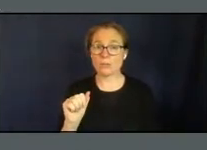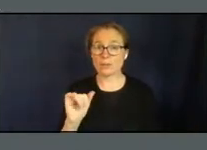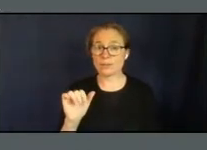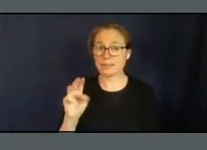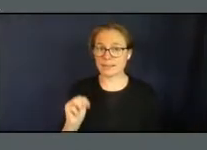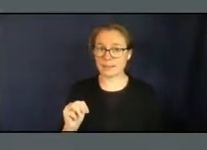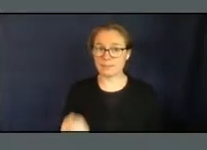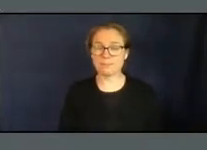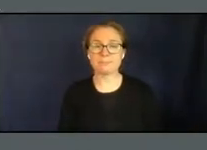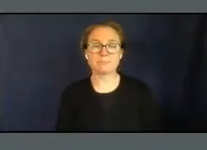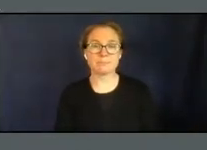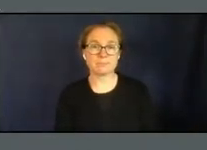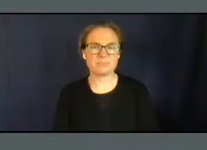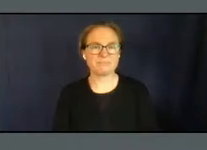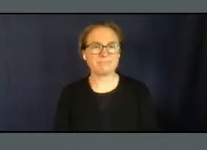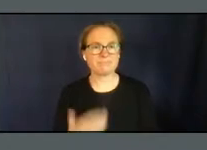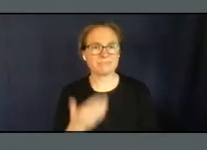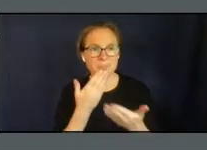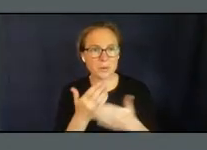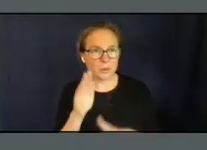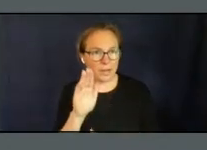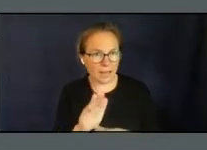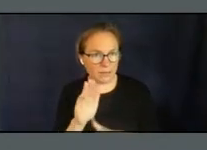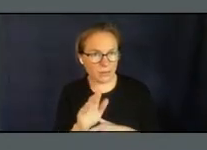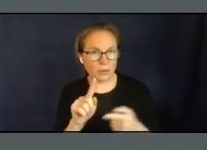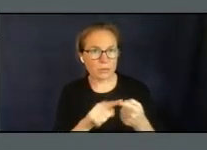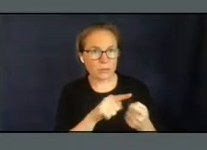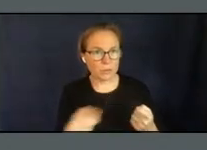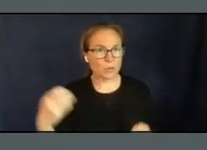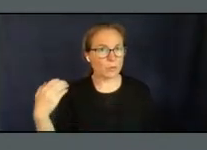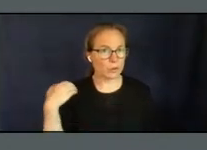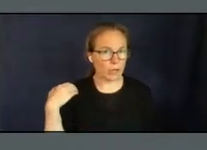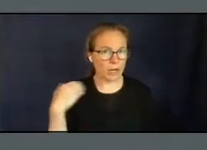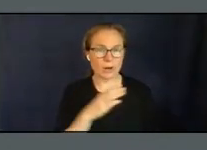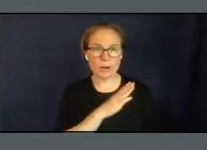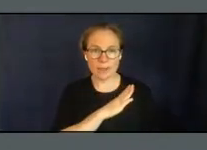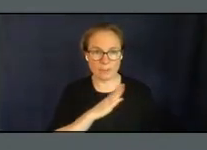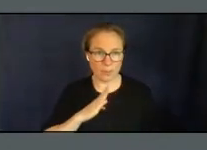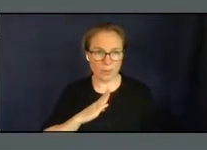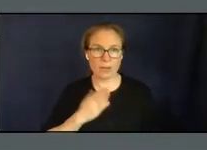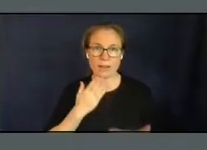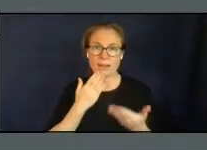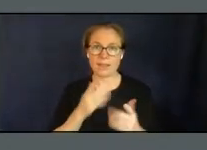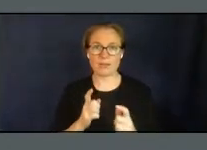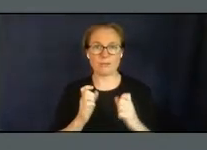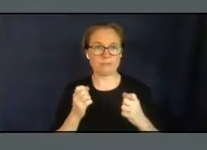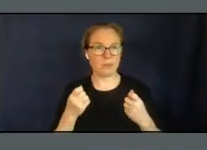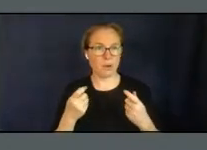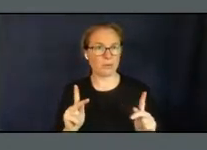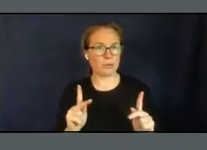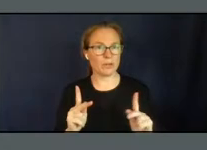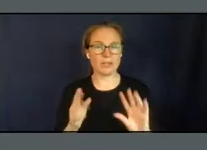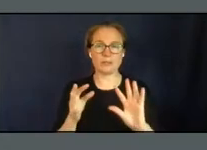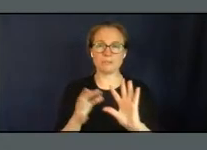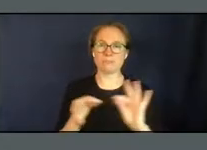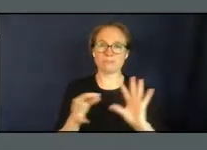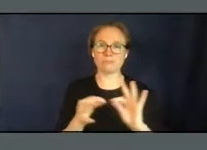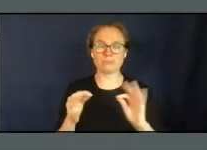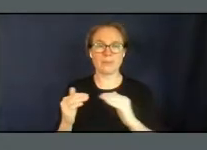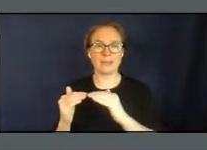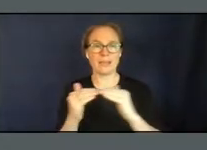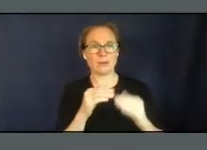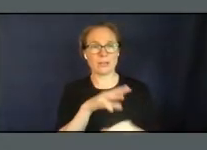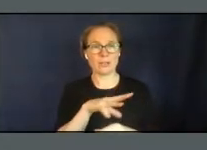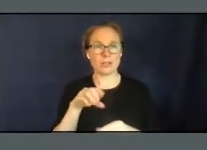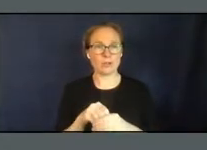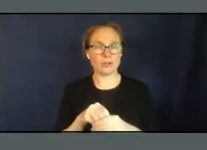you. Good afternoon, Chair Monfries and members of the board. Thank you for the opportunity to provide an update on equity, inclusion, and anti-racism work